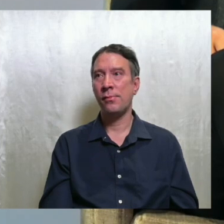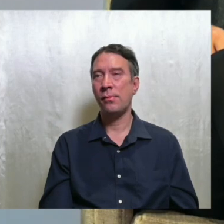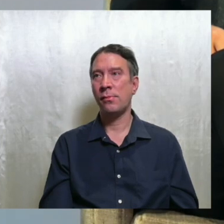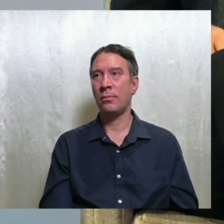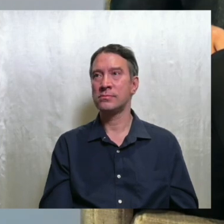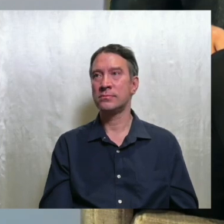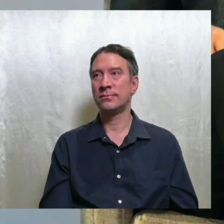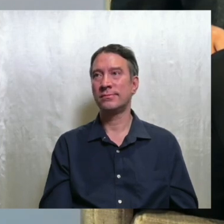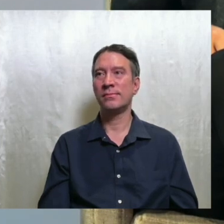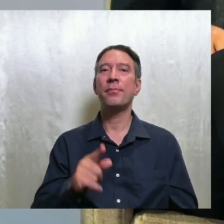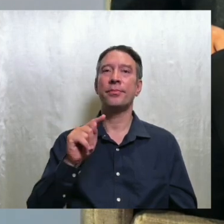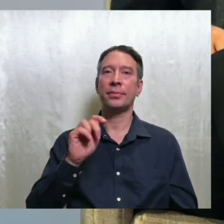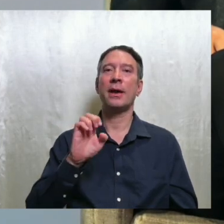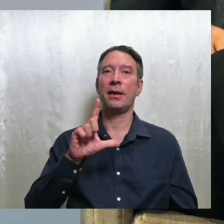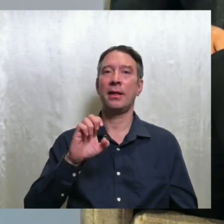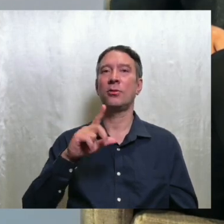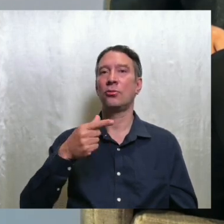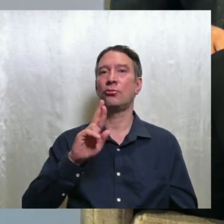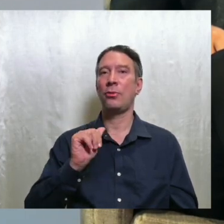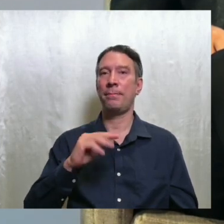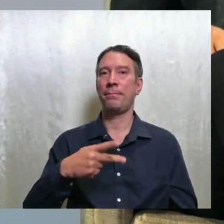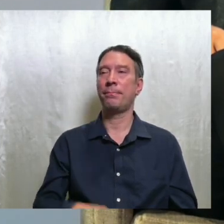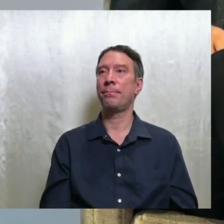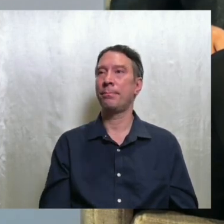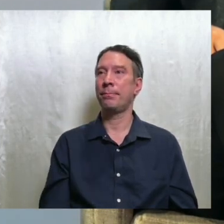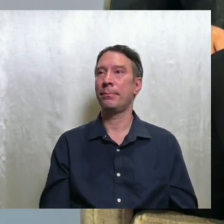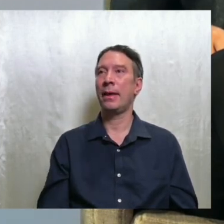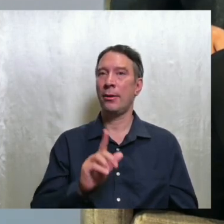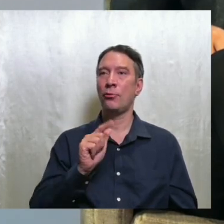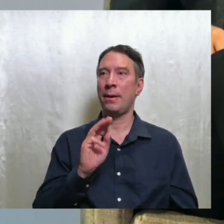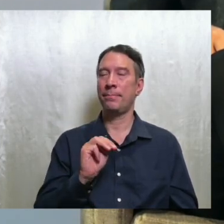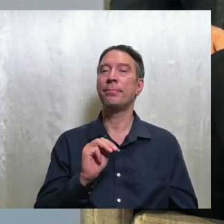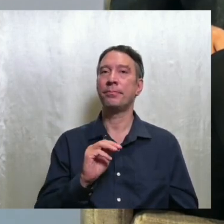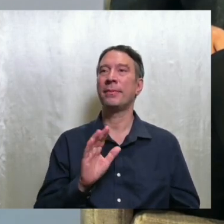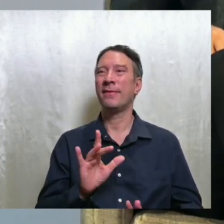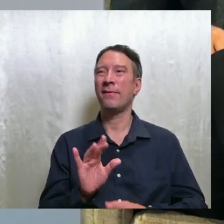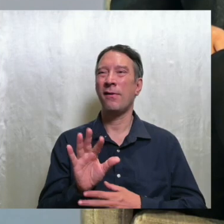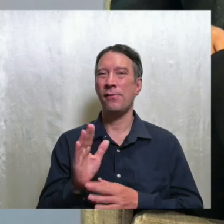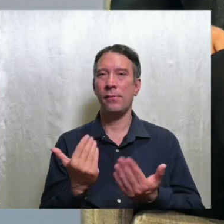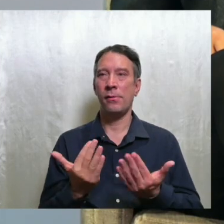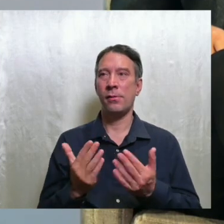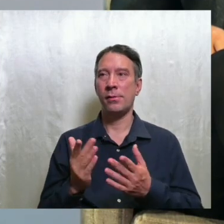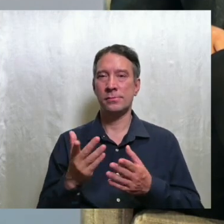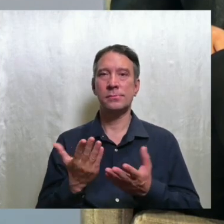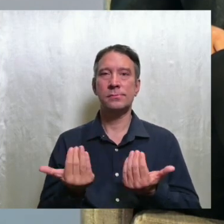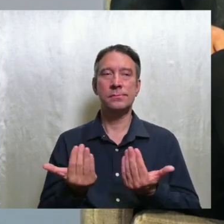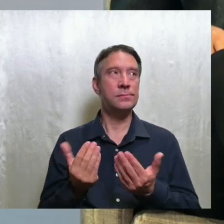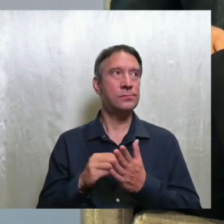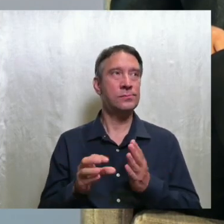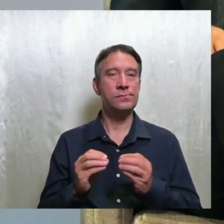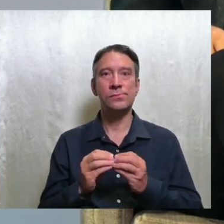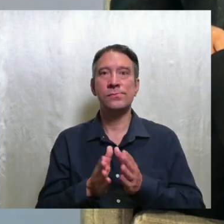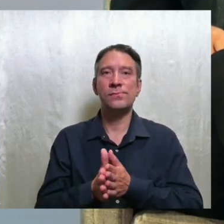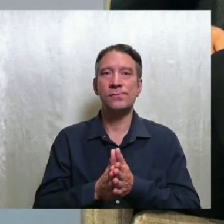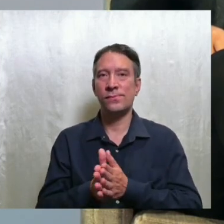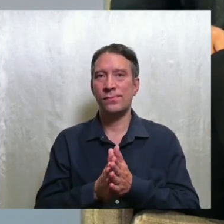that we send around to actually motivate them. Confetti, right? We mentioned confetti. You'd be surprised to know how encouraging, great